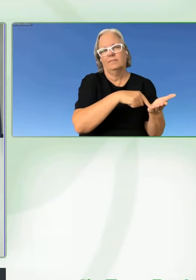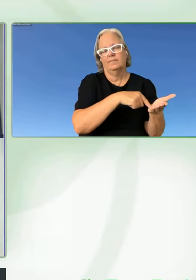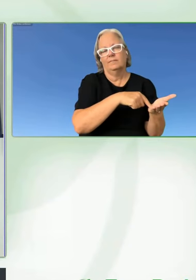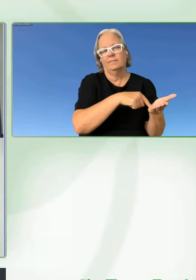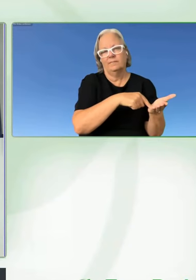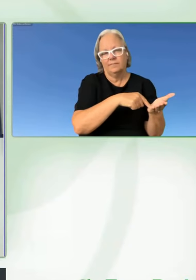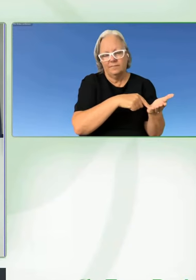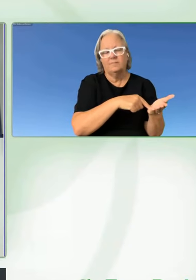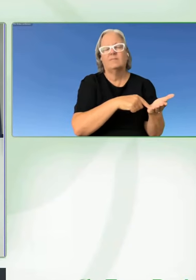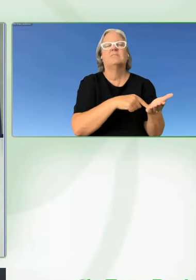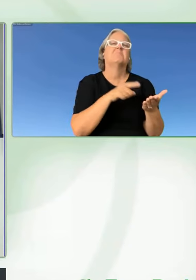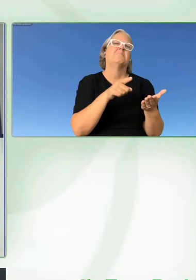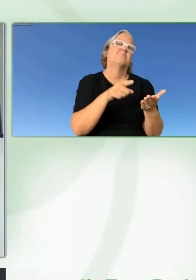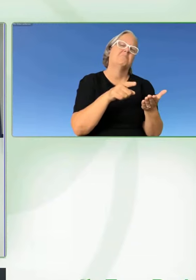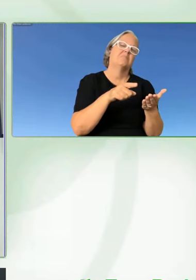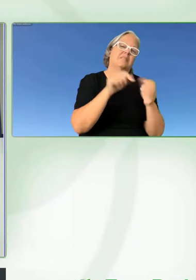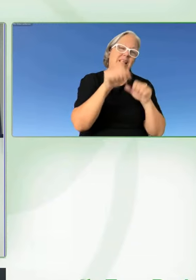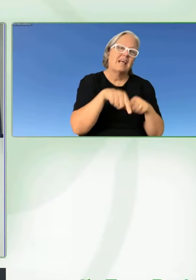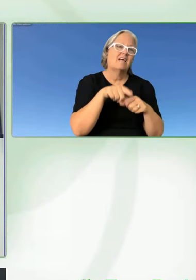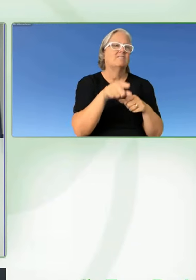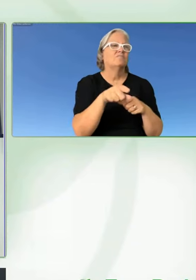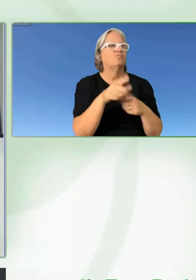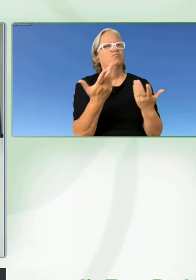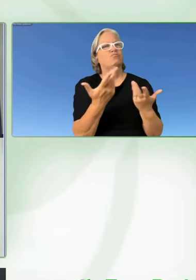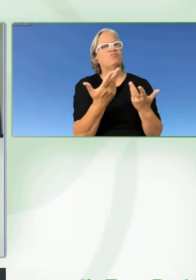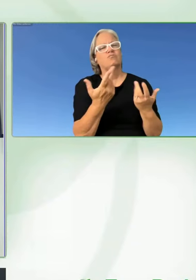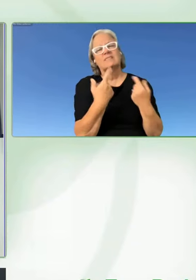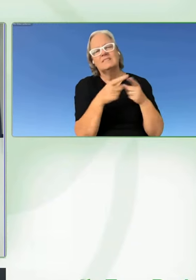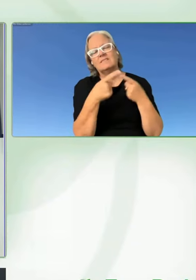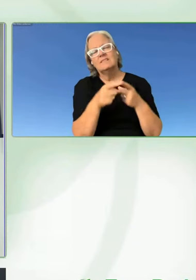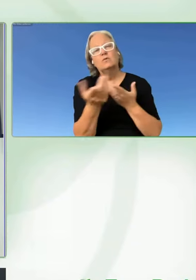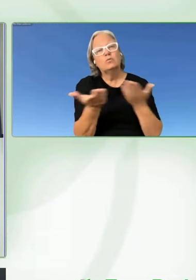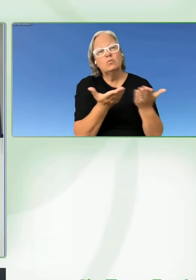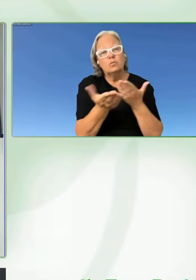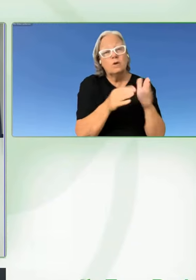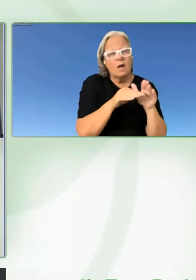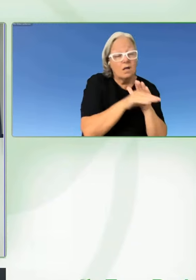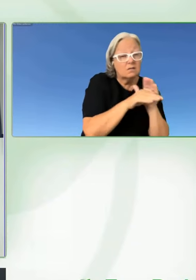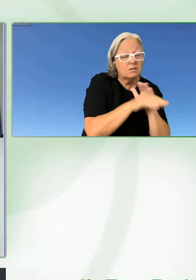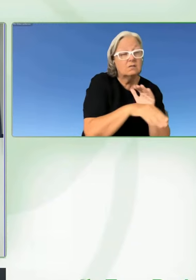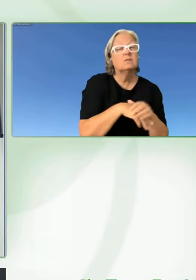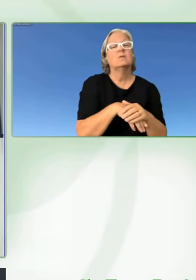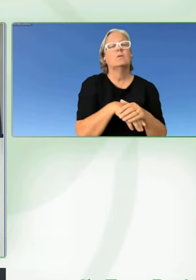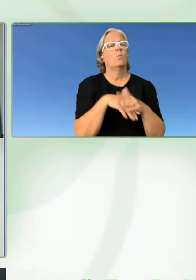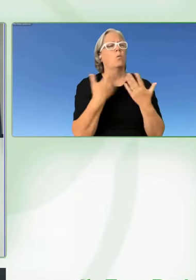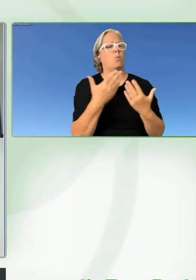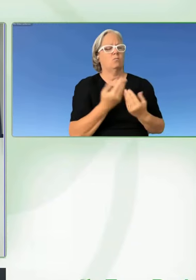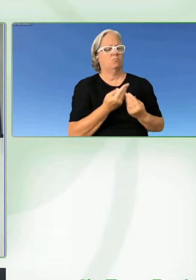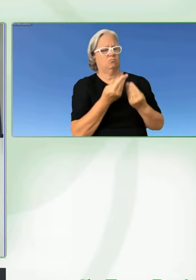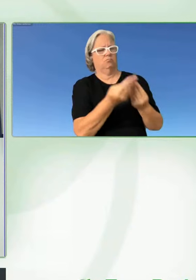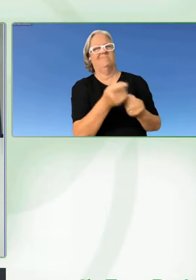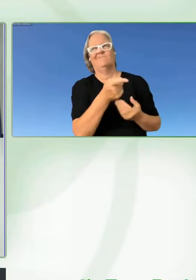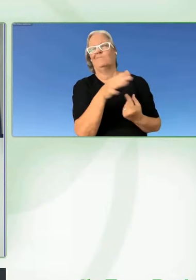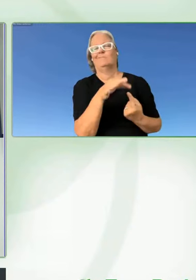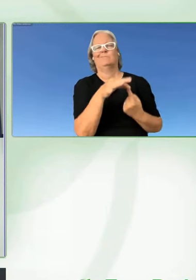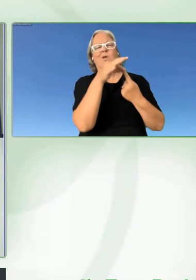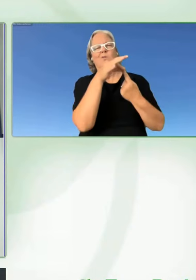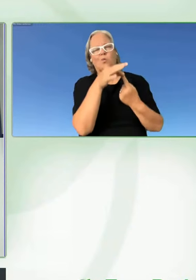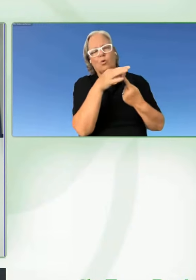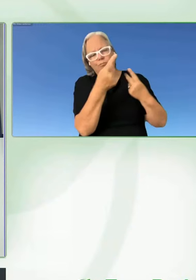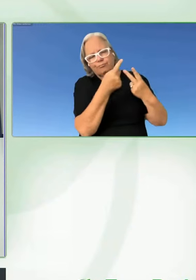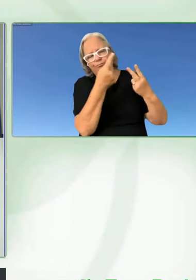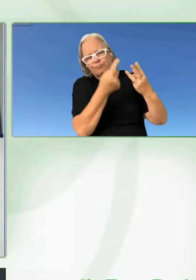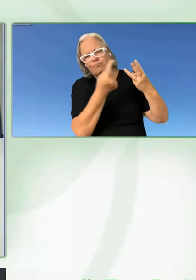access the services with preferential treatment or special conditions under the